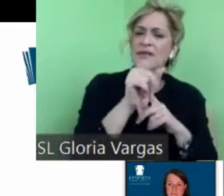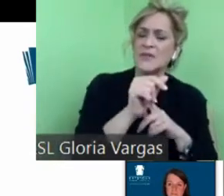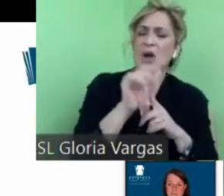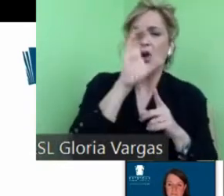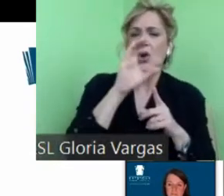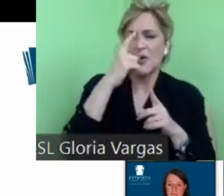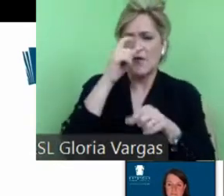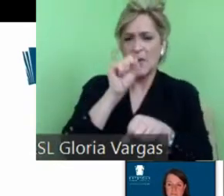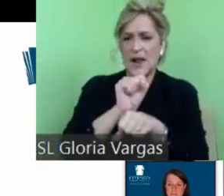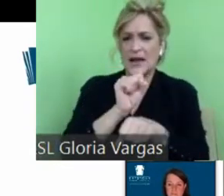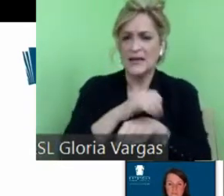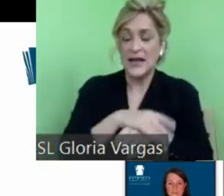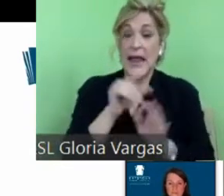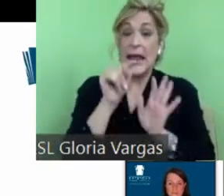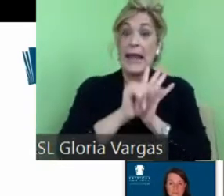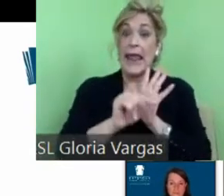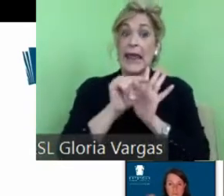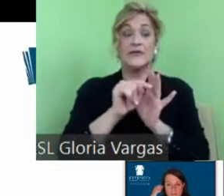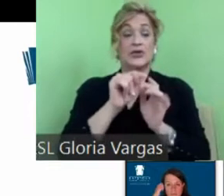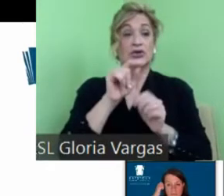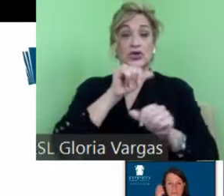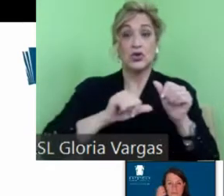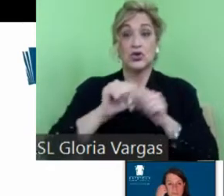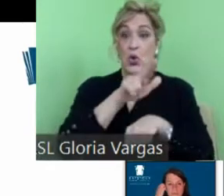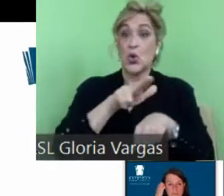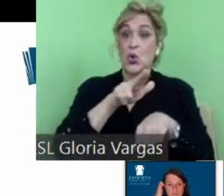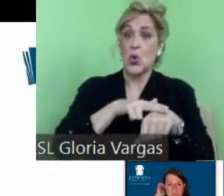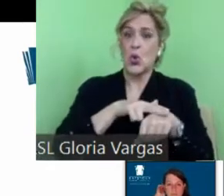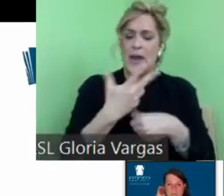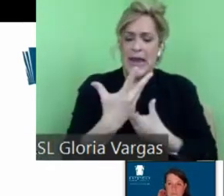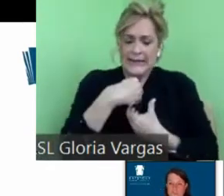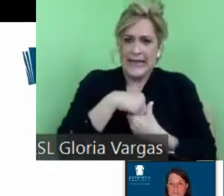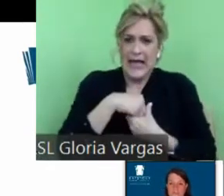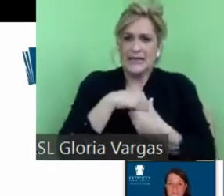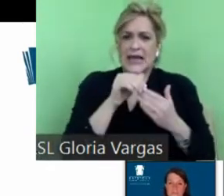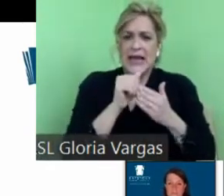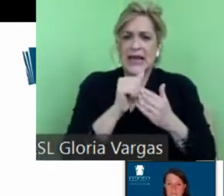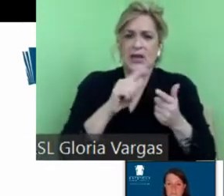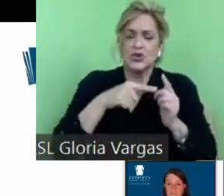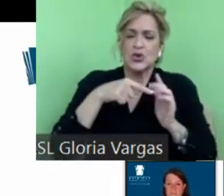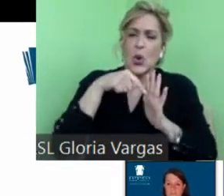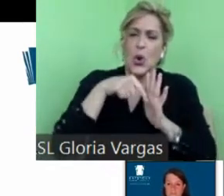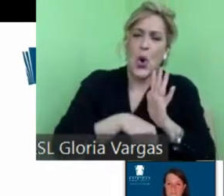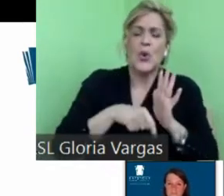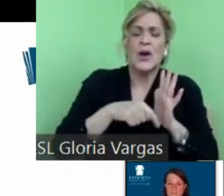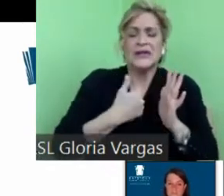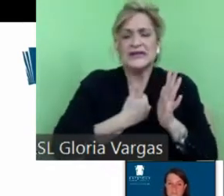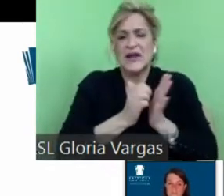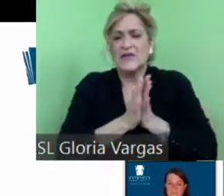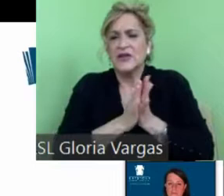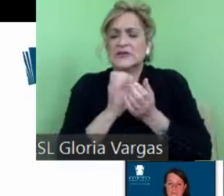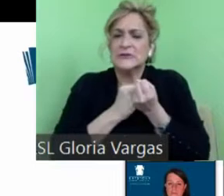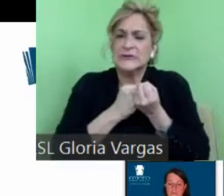employment, as negative social norms are often internalized and can lead to low self-confidence and limited hope for